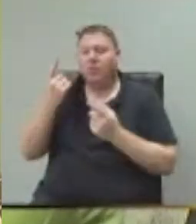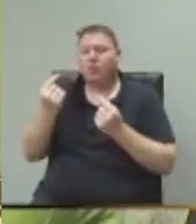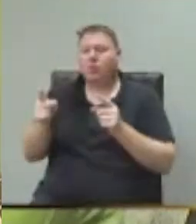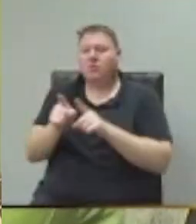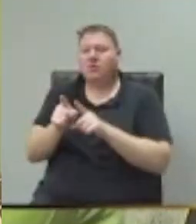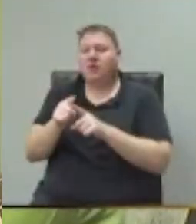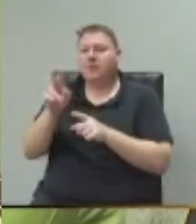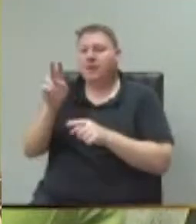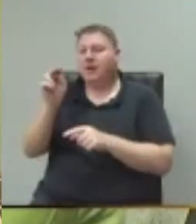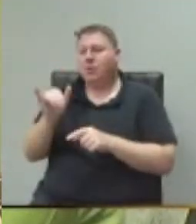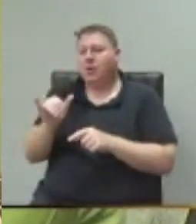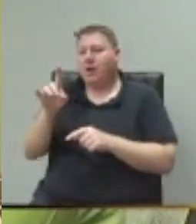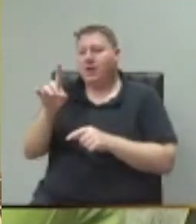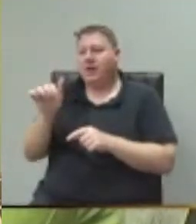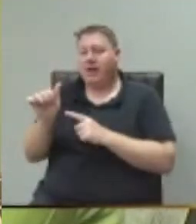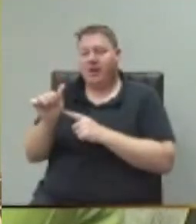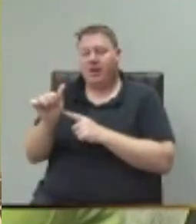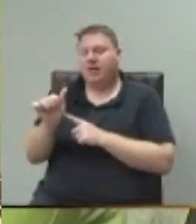NYDA.